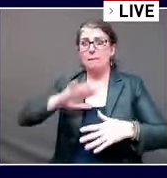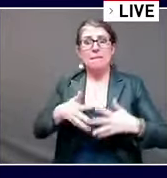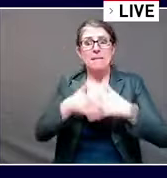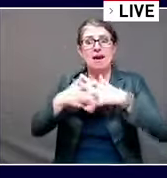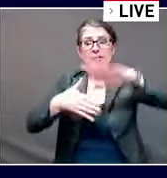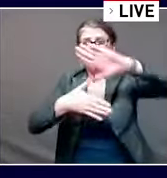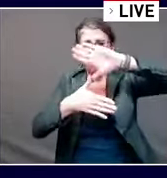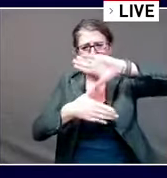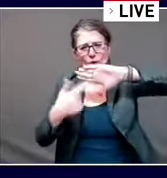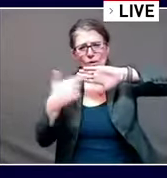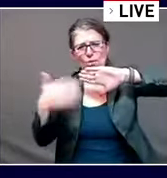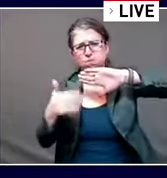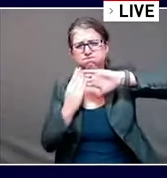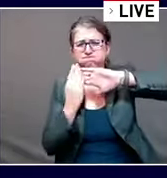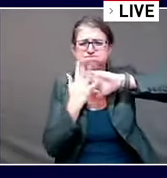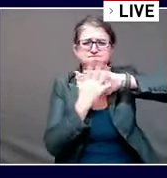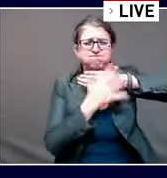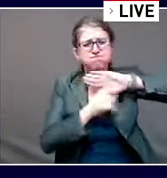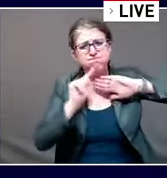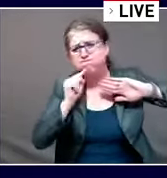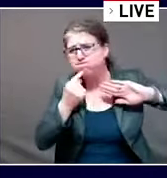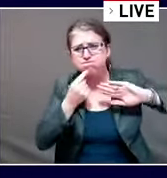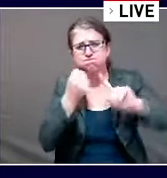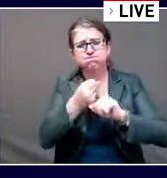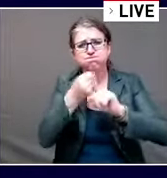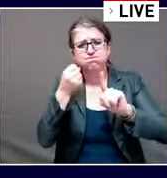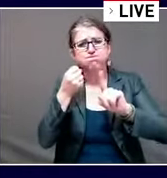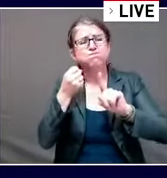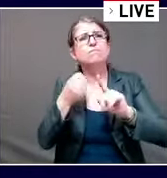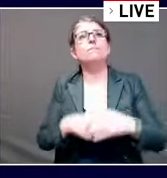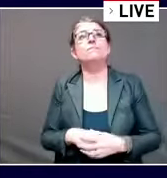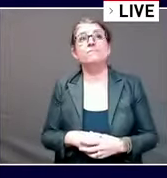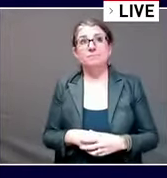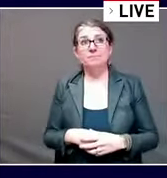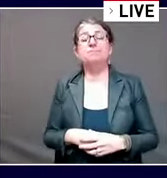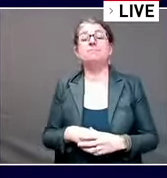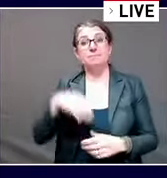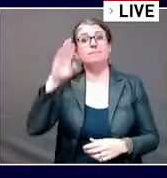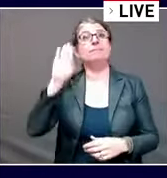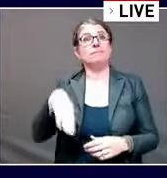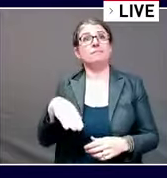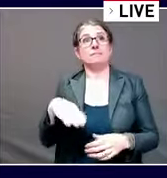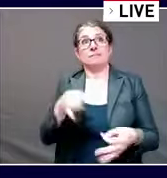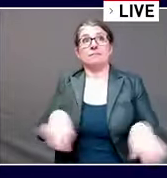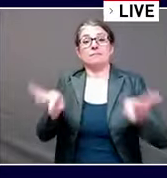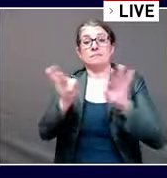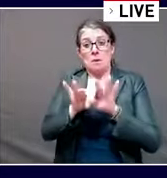not everything that matters can be measured when it comes to COVID-19.